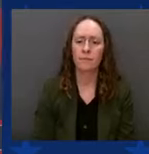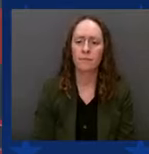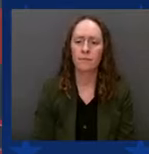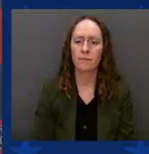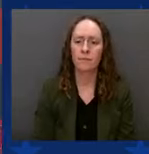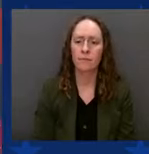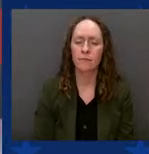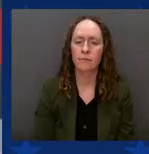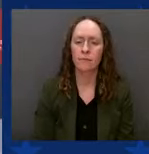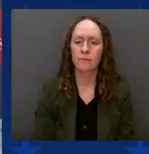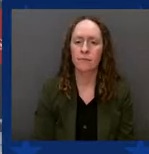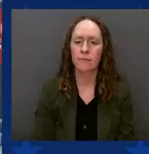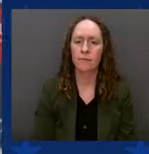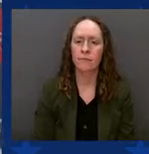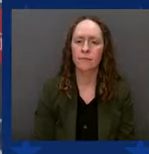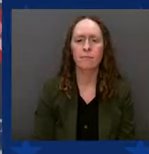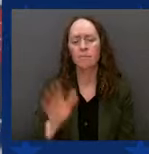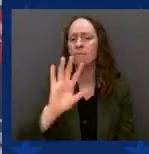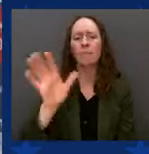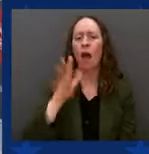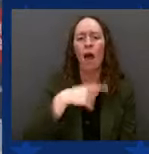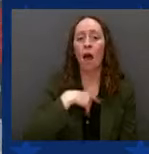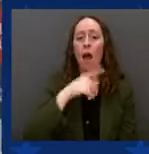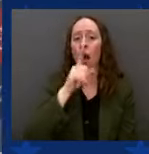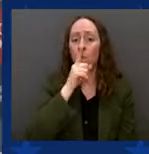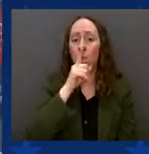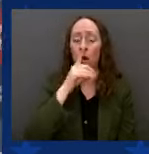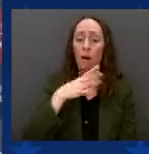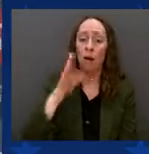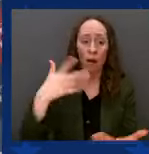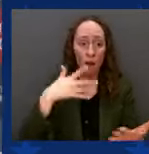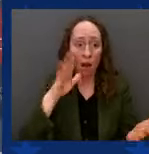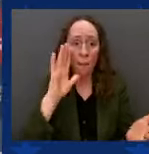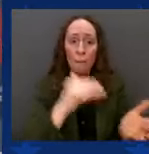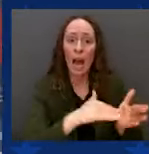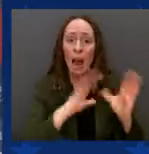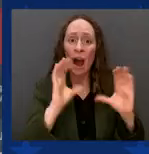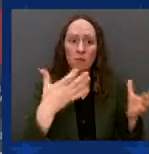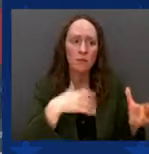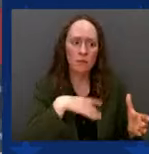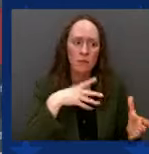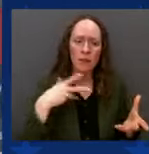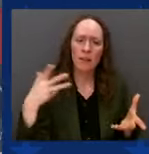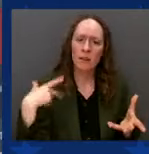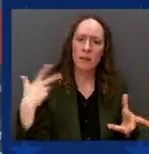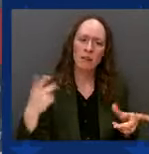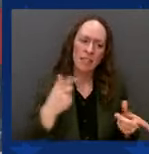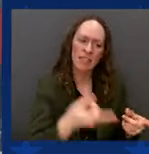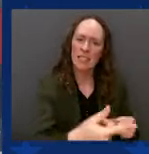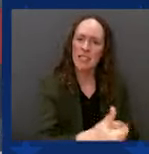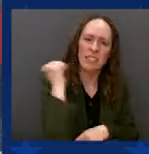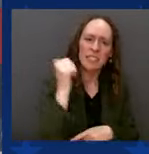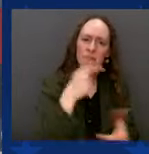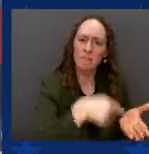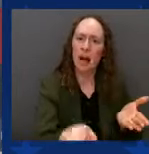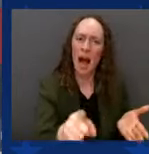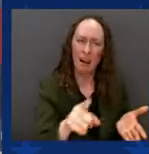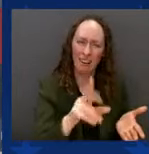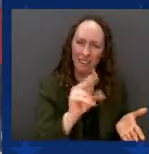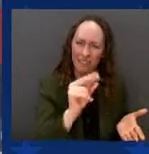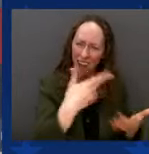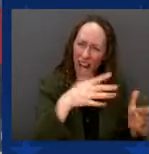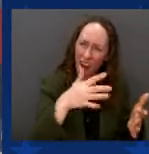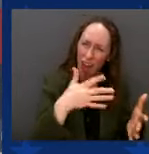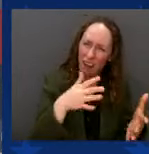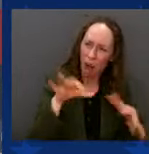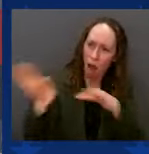folks, because they're paying their share. We're also going to save billions of dollars on going after criminals who